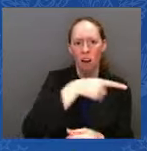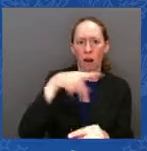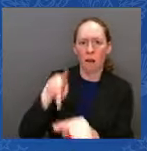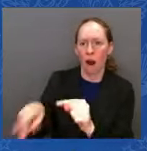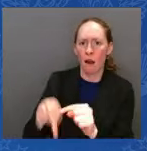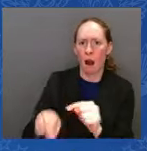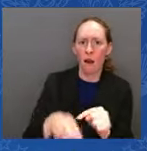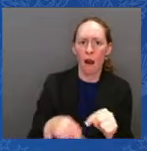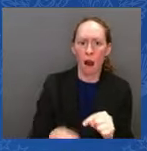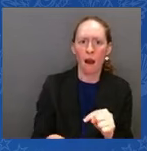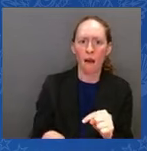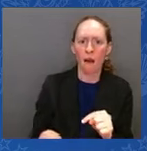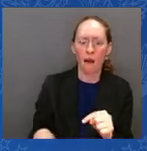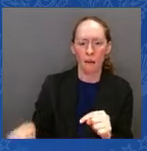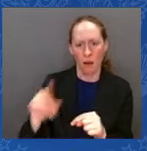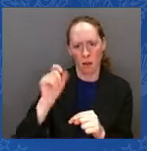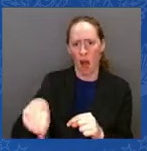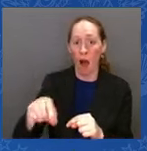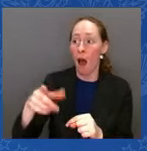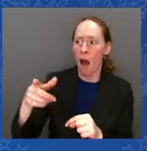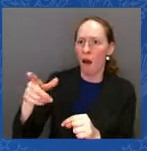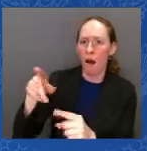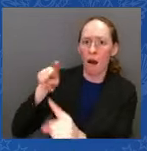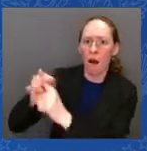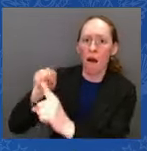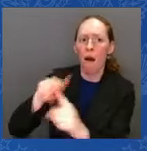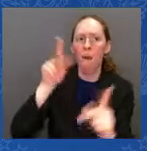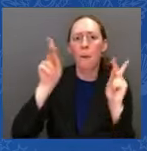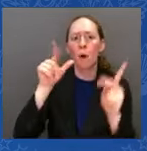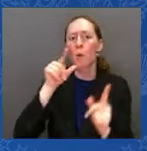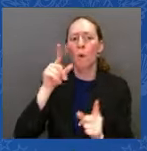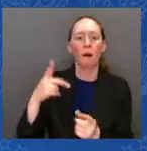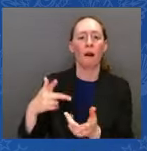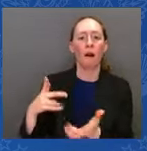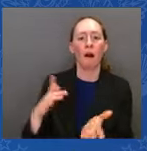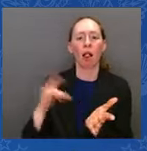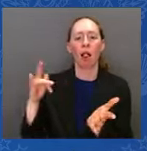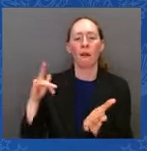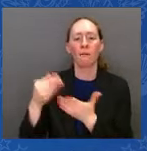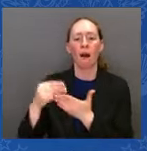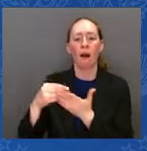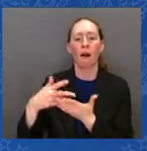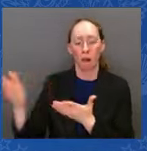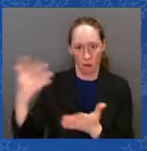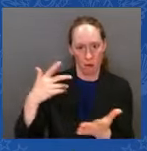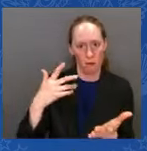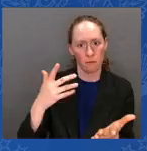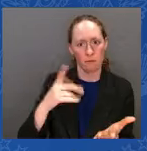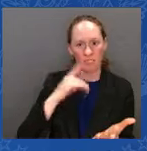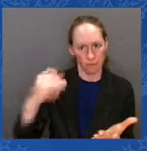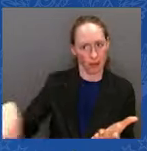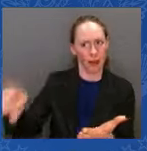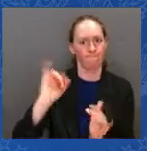out there were several billions of dollars that were being wasted. People were getting money they didn't need